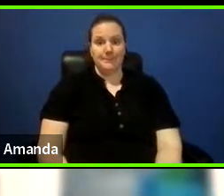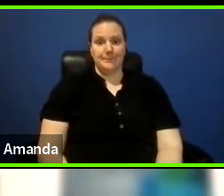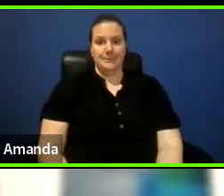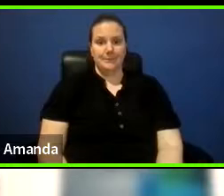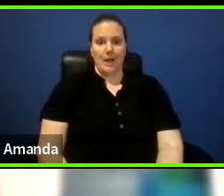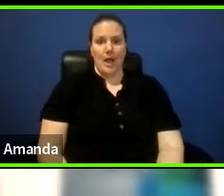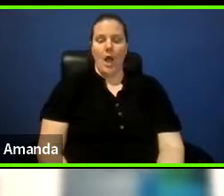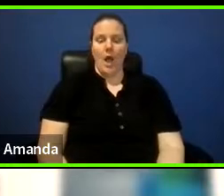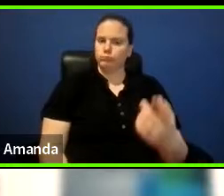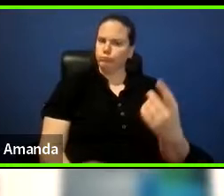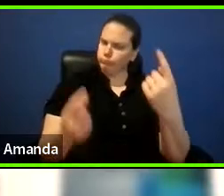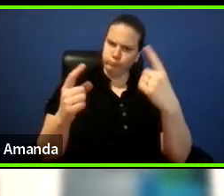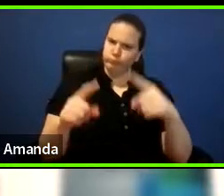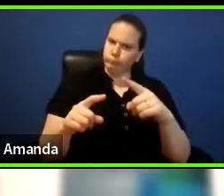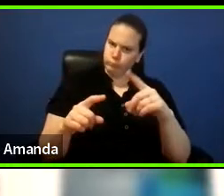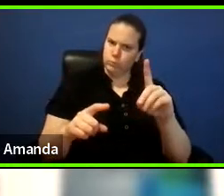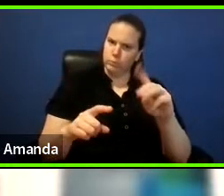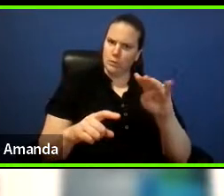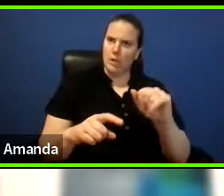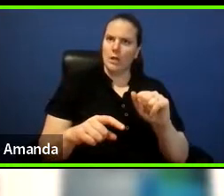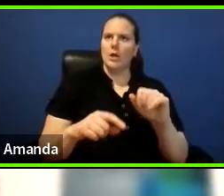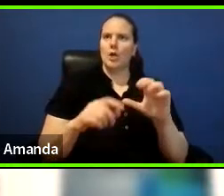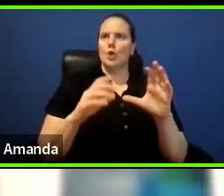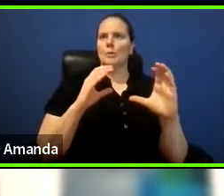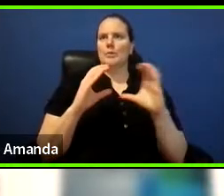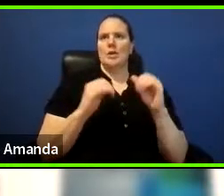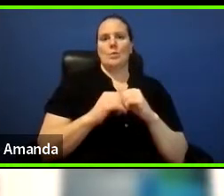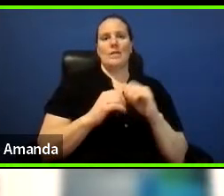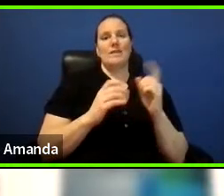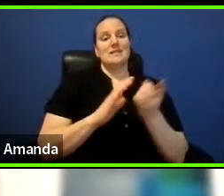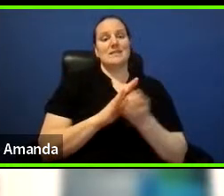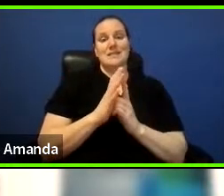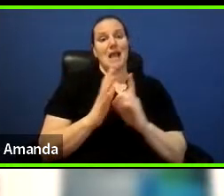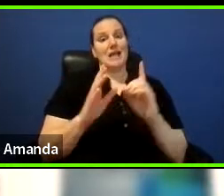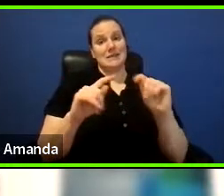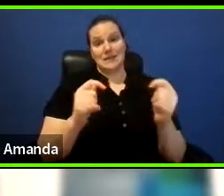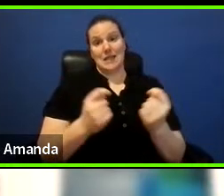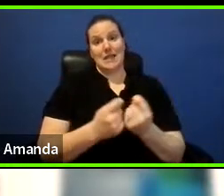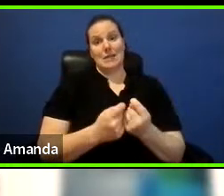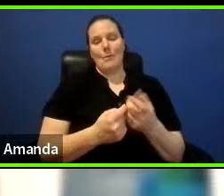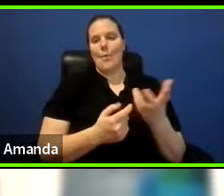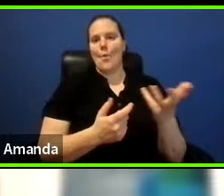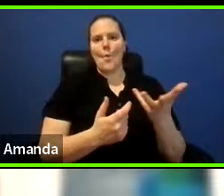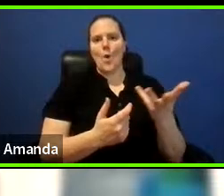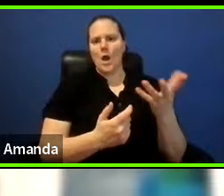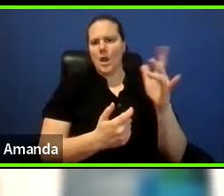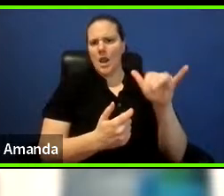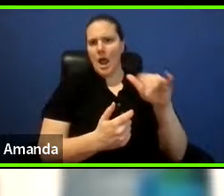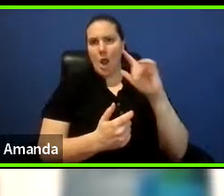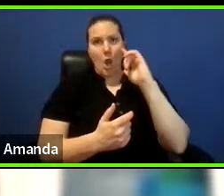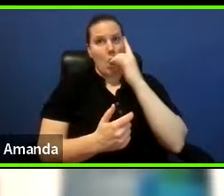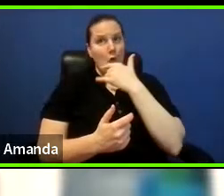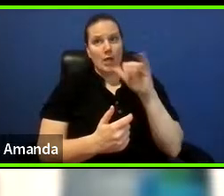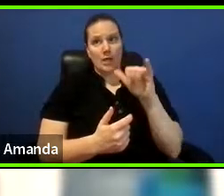Completely agree, Dina. And we are in communications with our design team on what something like that could look